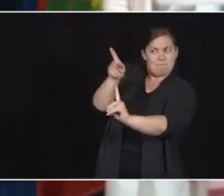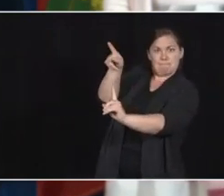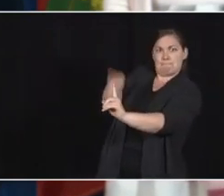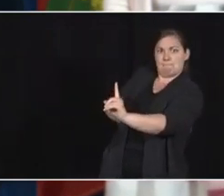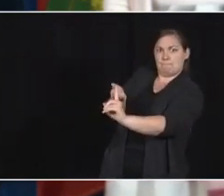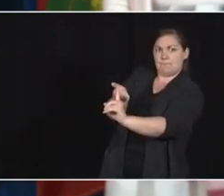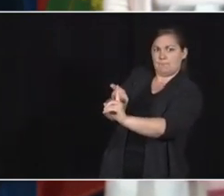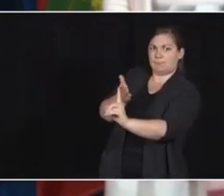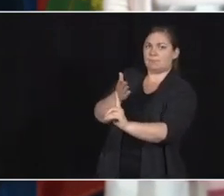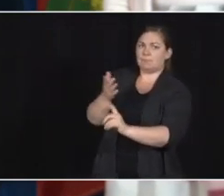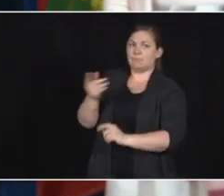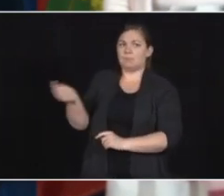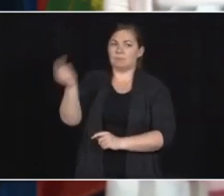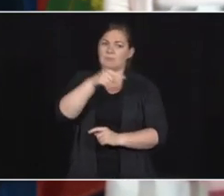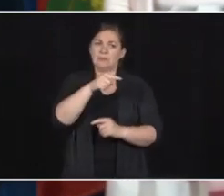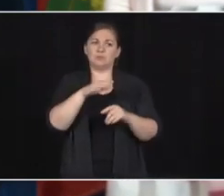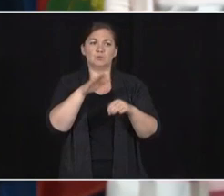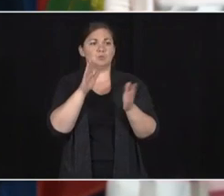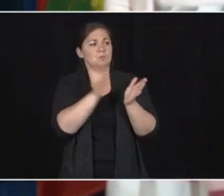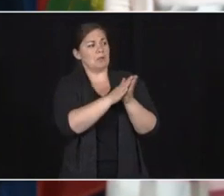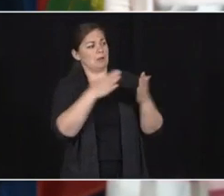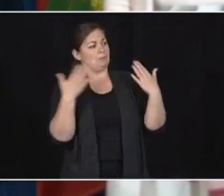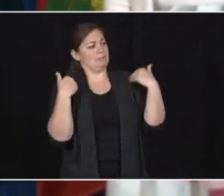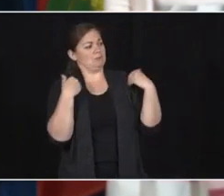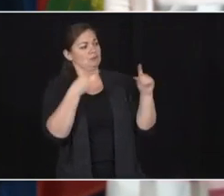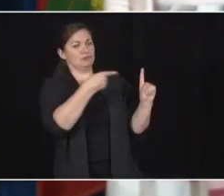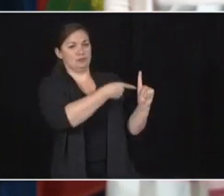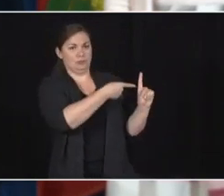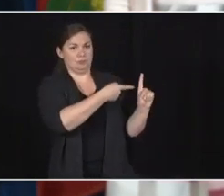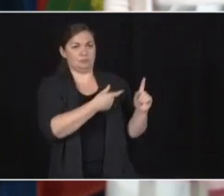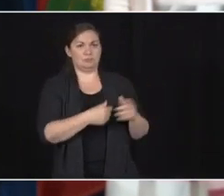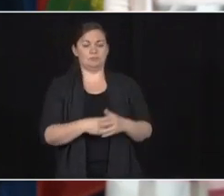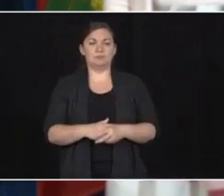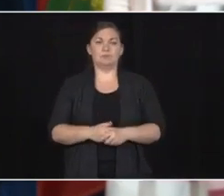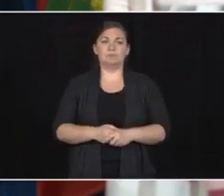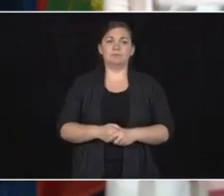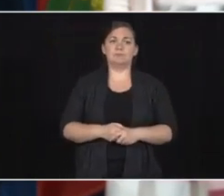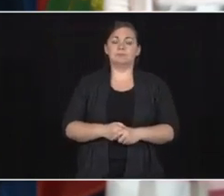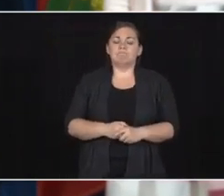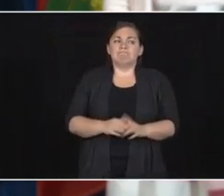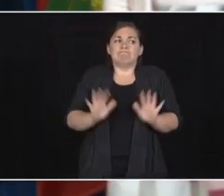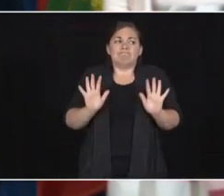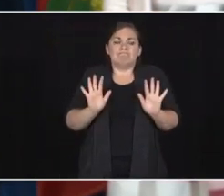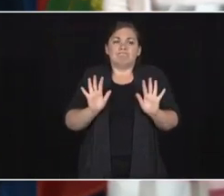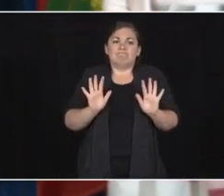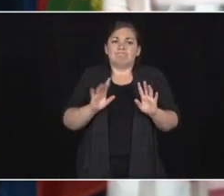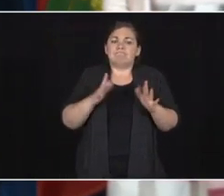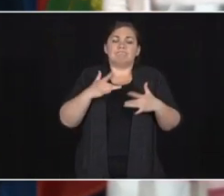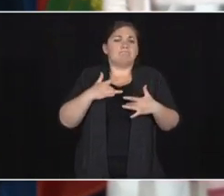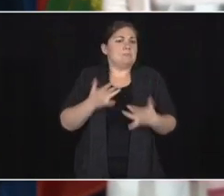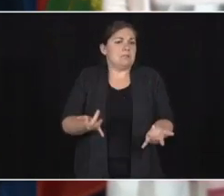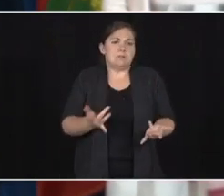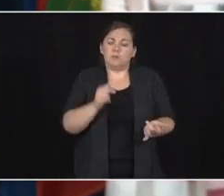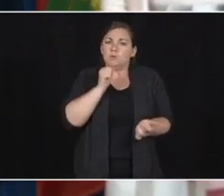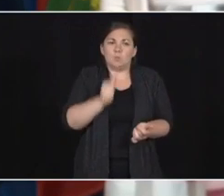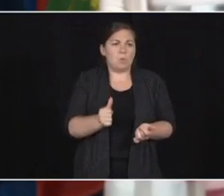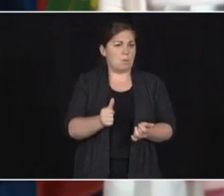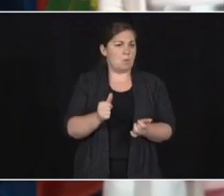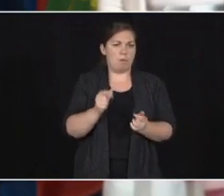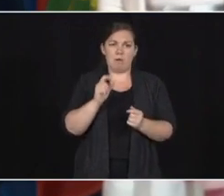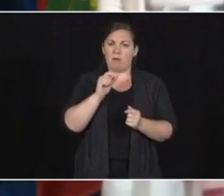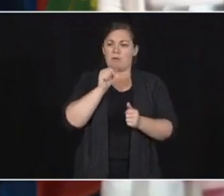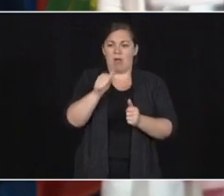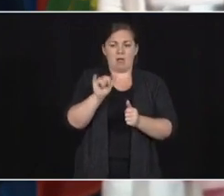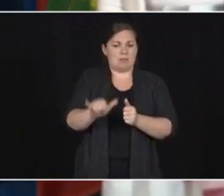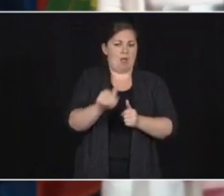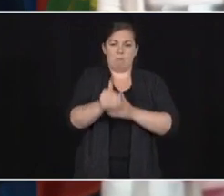ministry officials and ask them about that specific case. But this is not how it is processed. Our